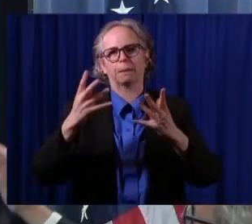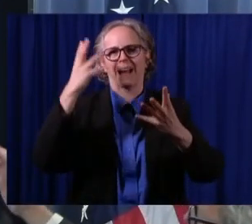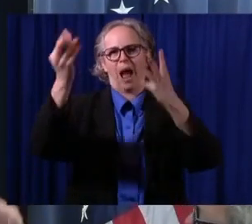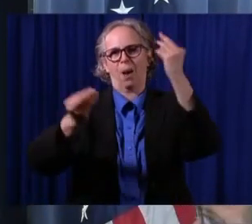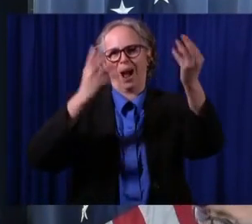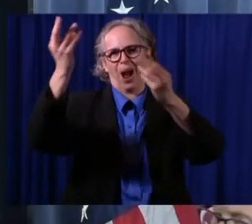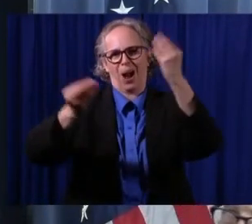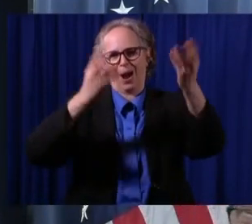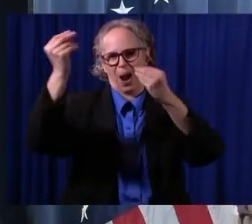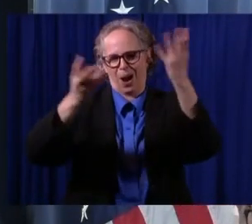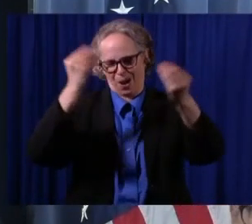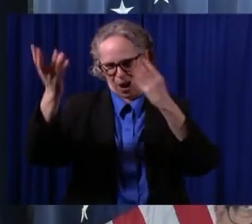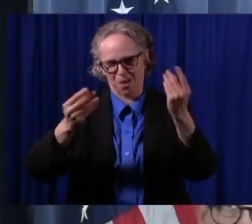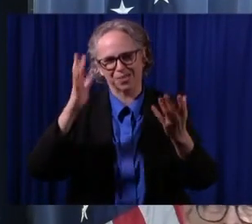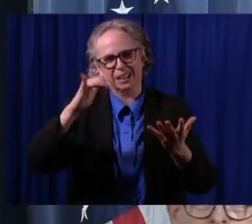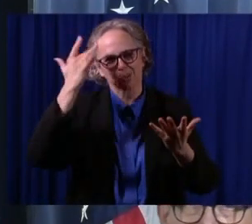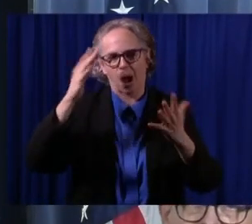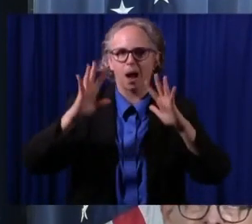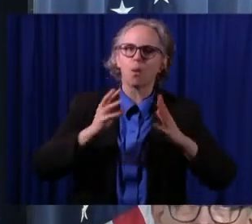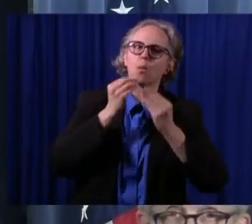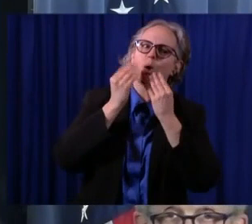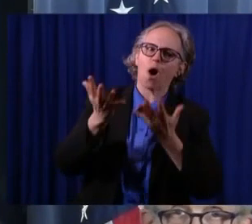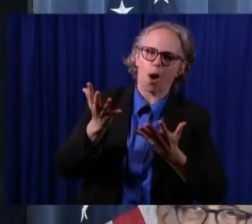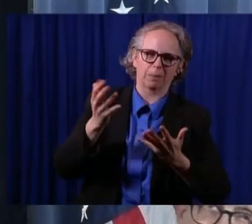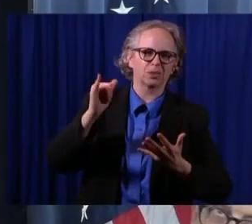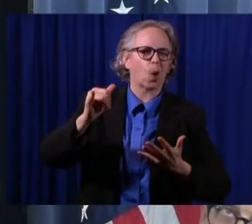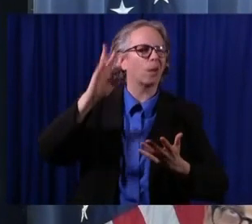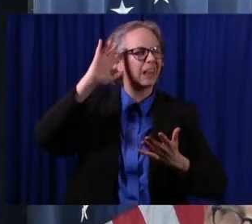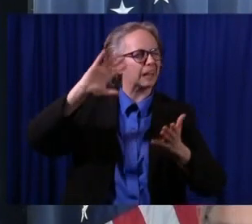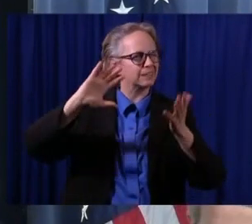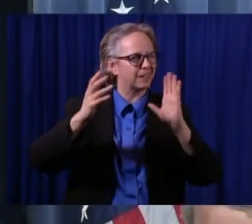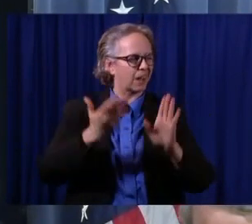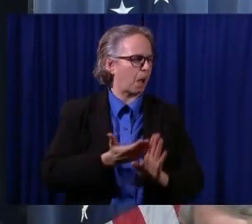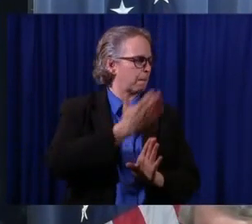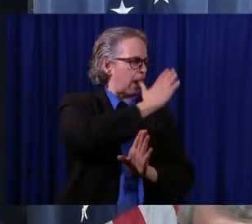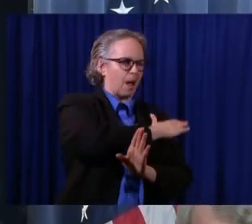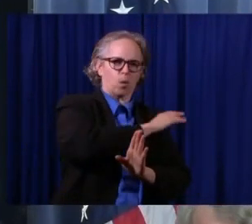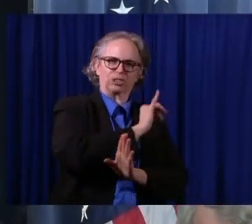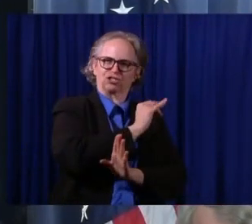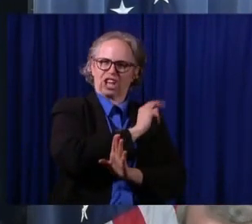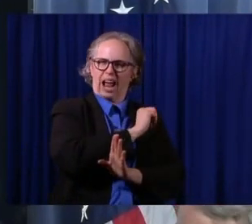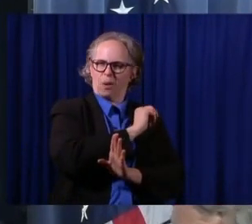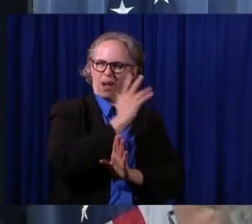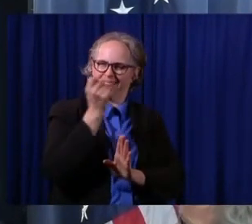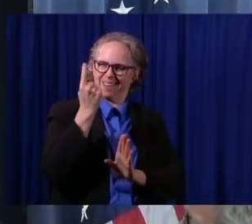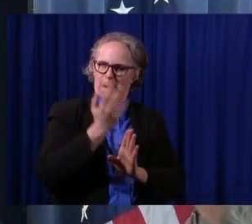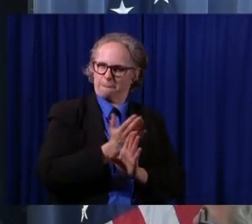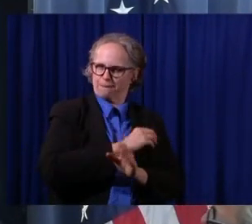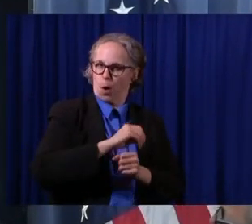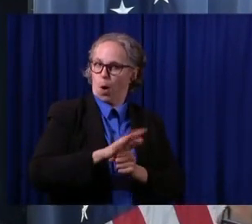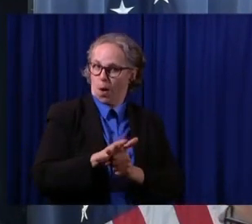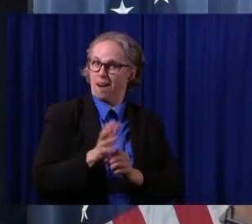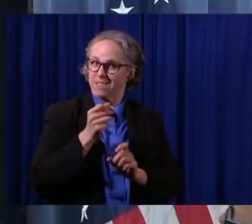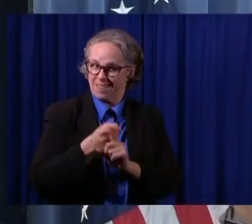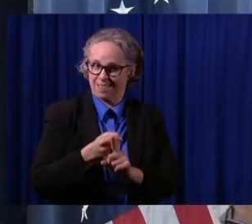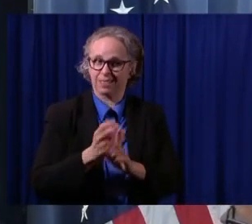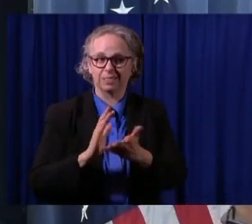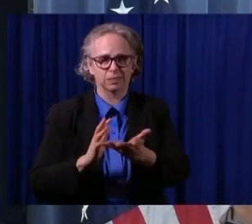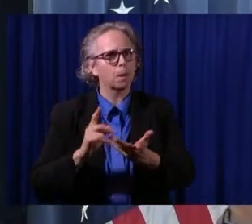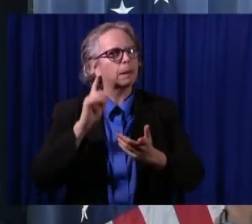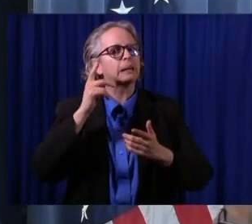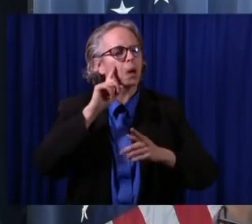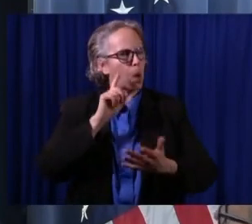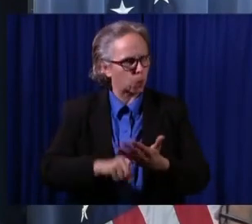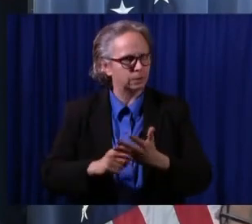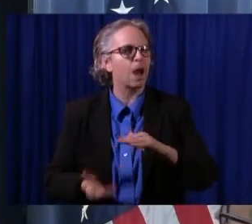kind of the trend lines that people are, very understandably, it's nice weather, and people are moving around a lot more. Eric, let's look at the next number